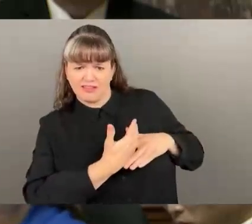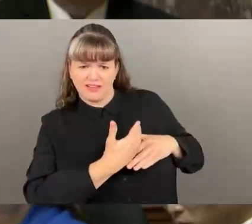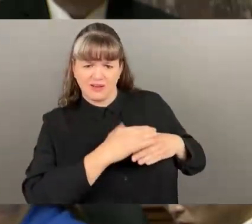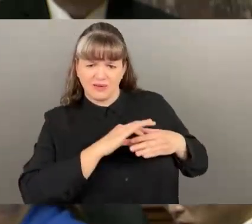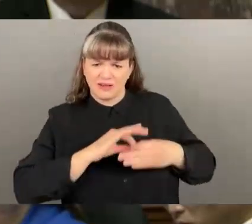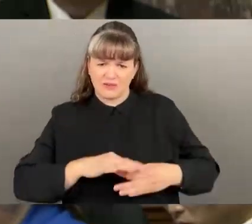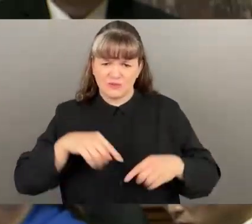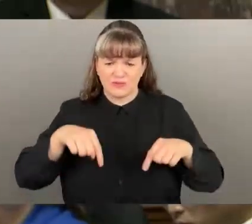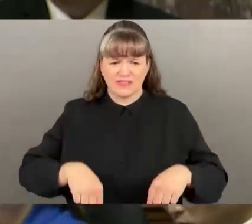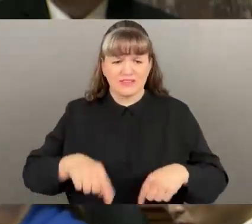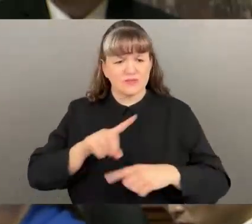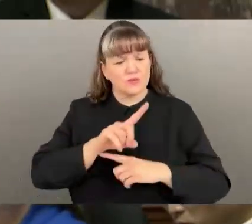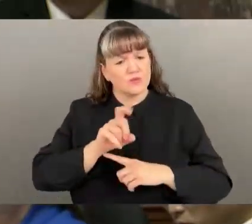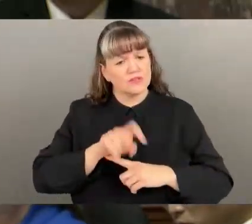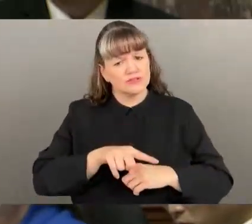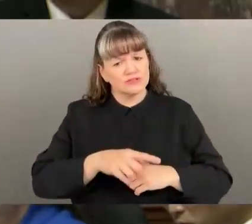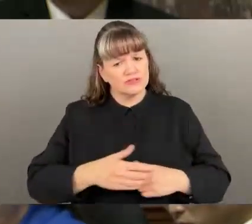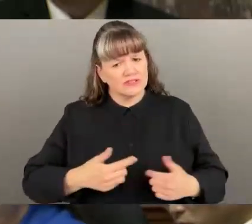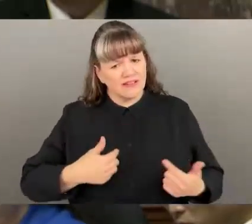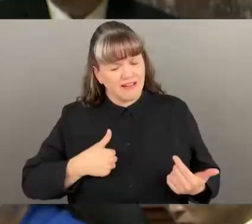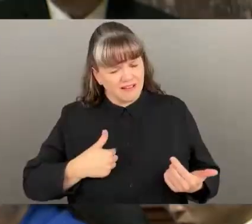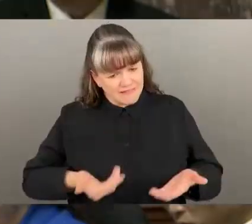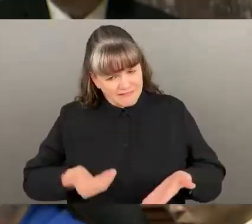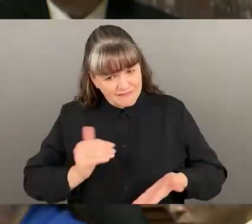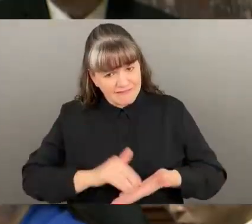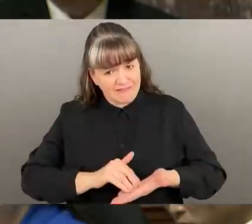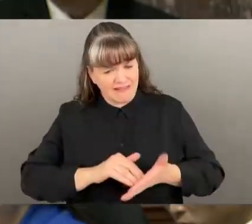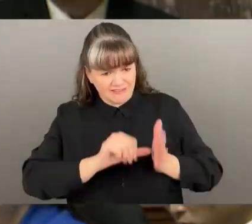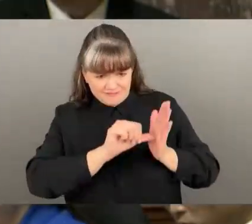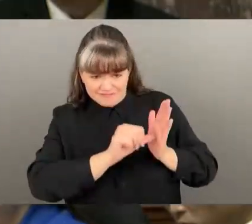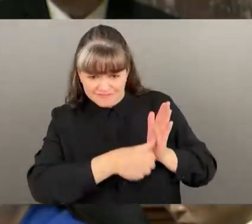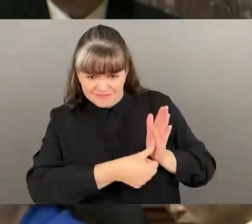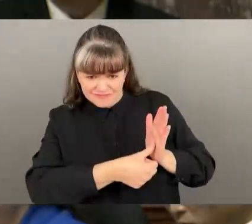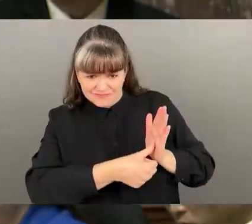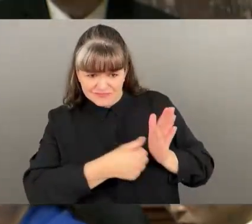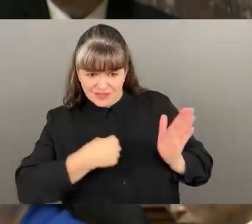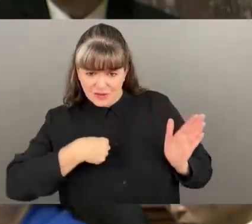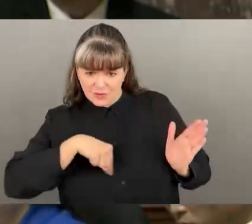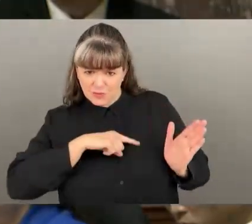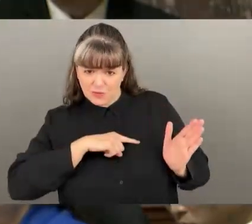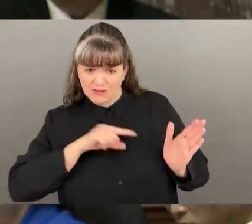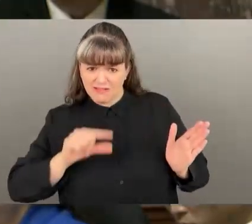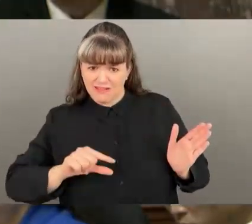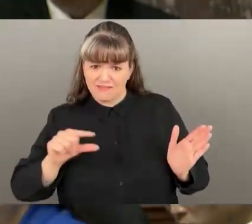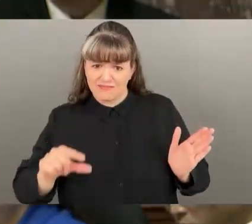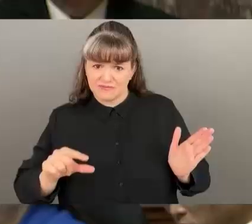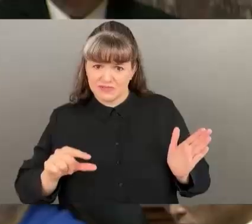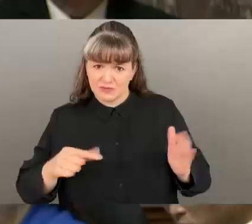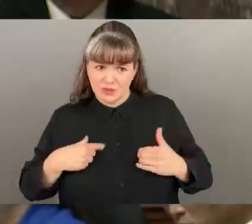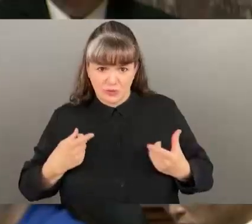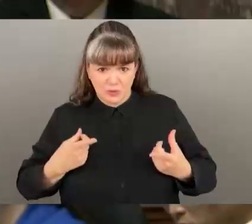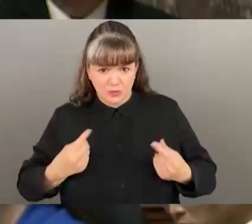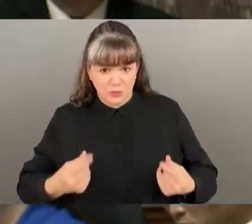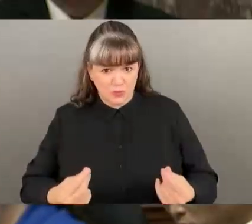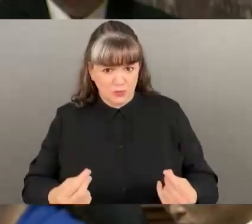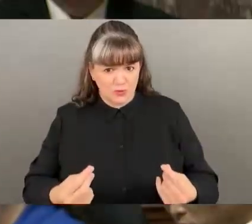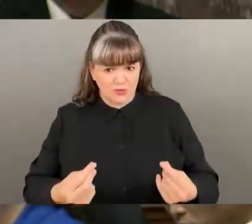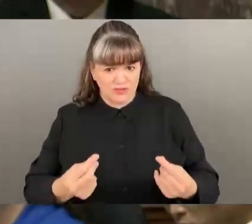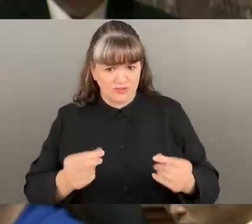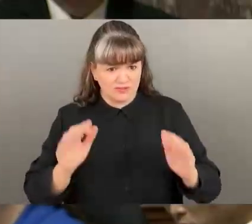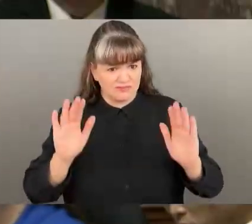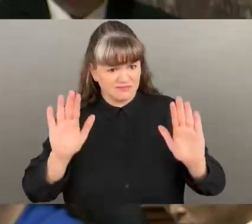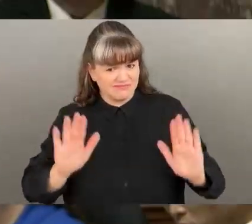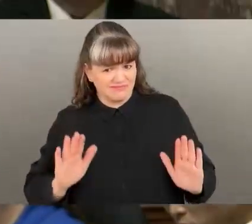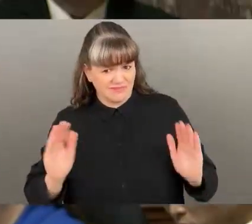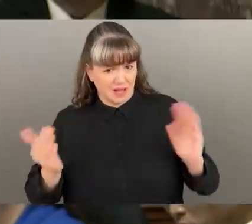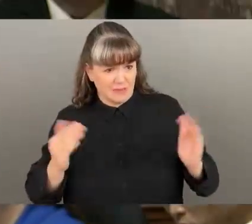our record against the leader of the official opposition when he sat in the provincial cabinet. They